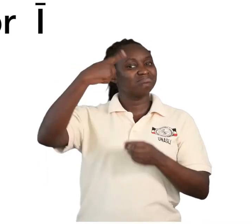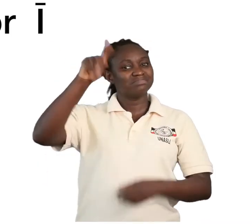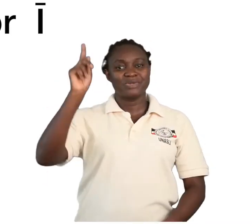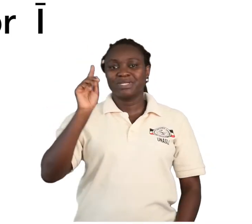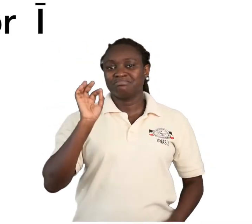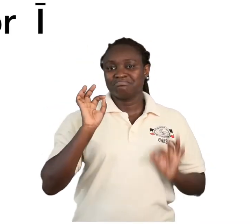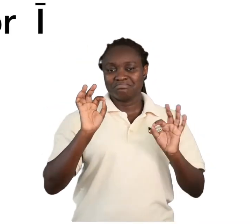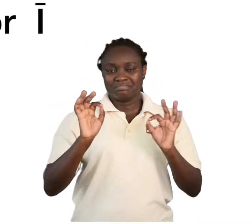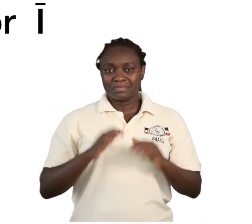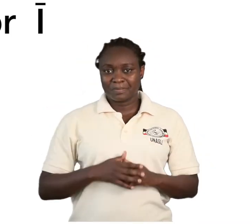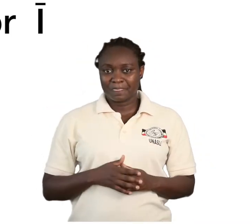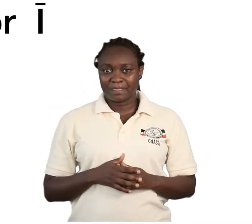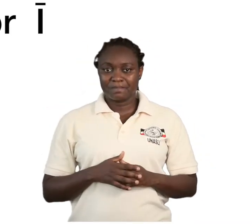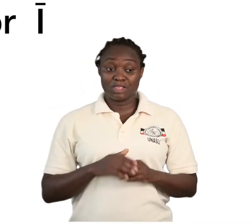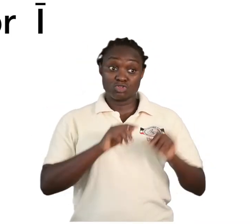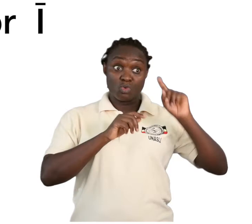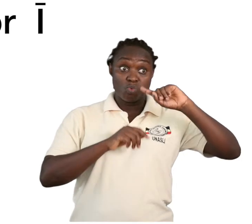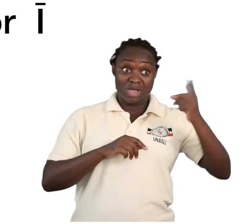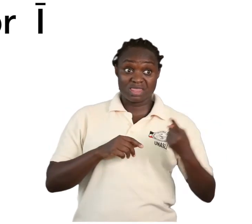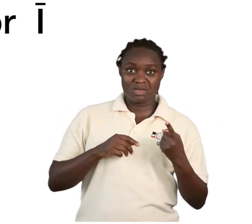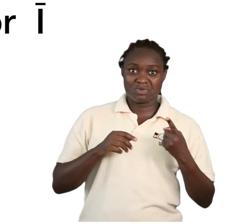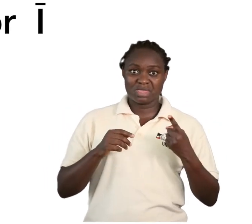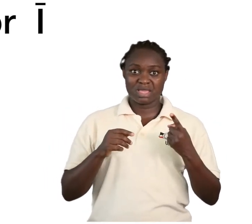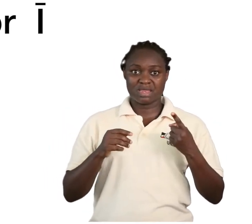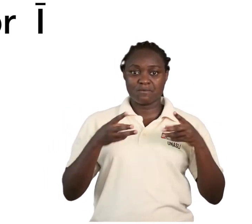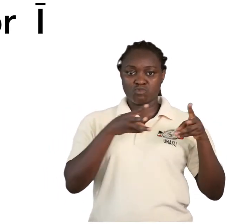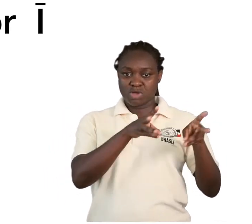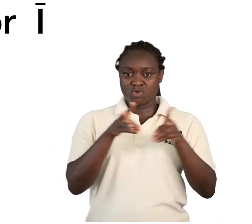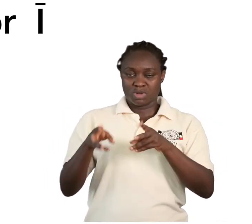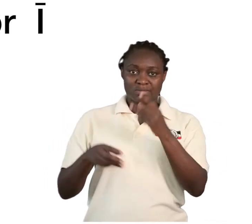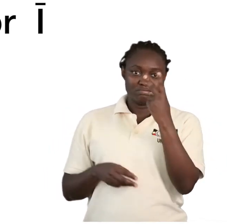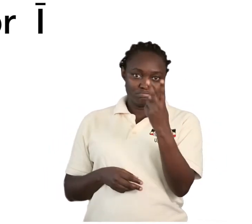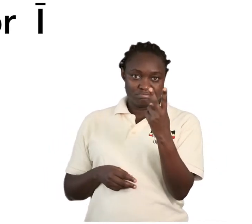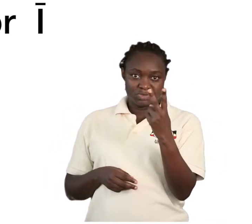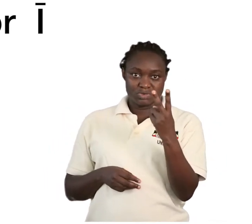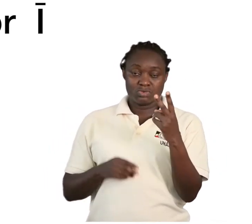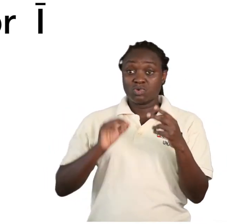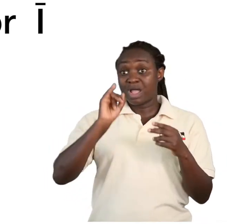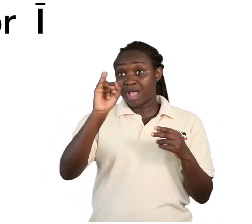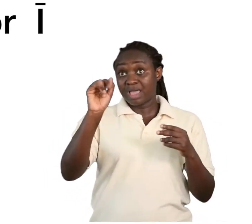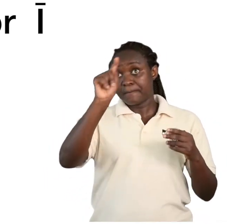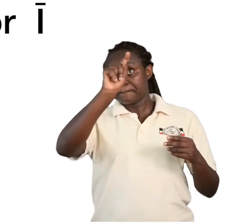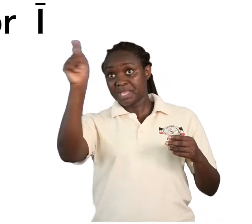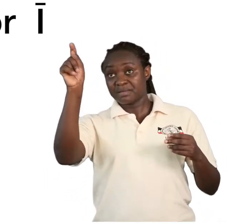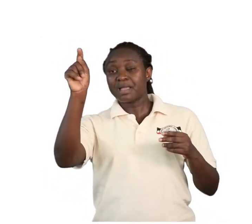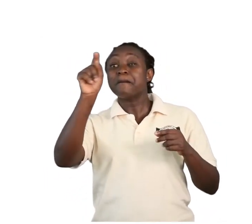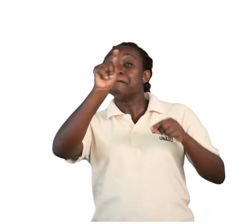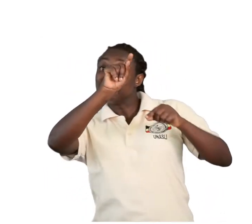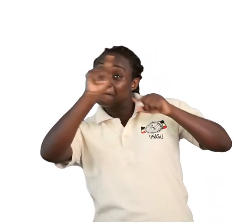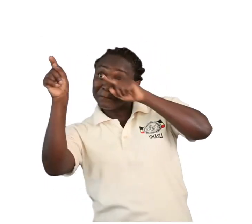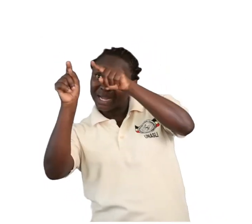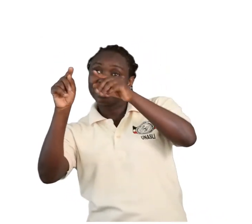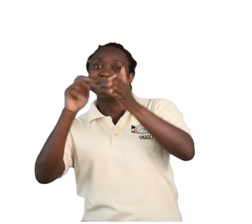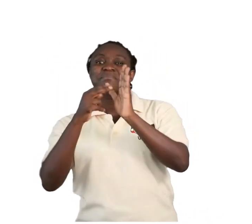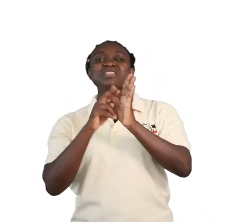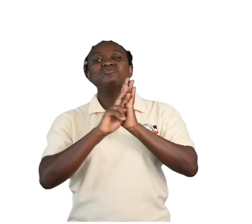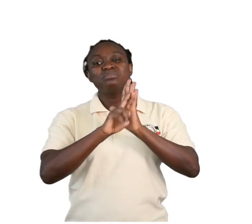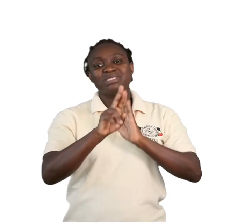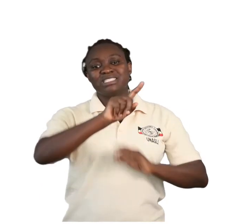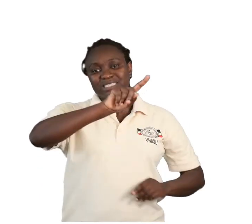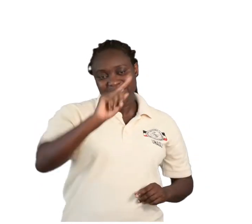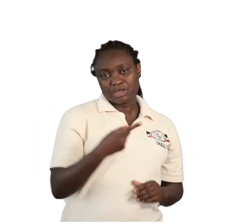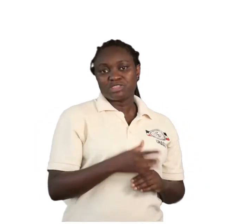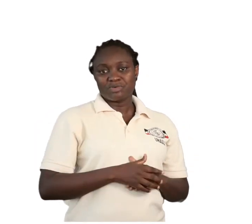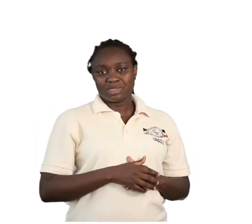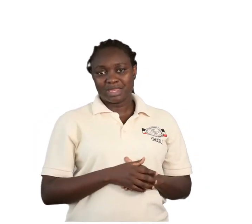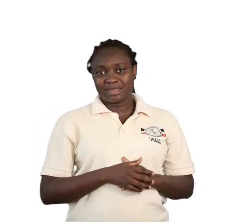1,000 can be written in 2 ways. By use of a bar, that bar has a value of 1,000.